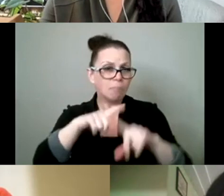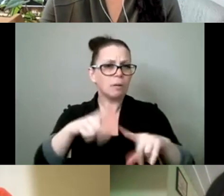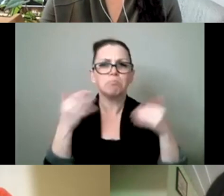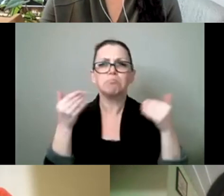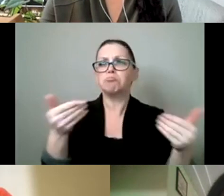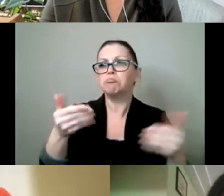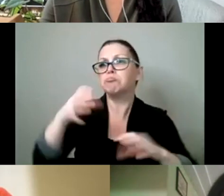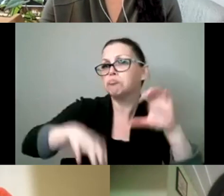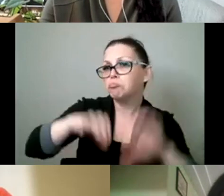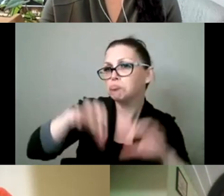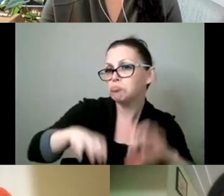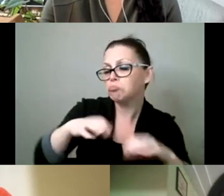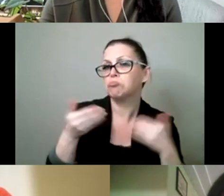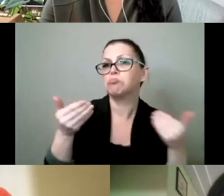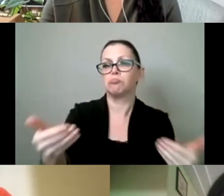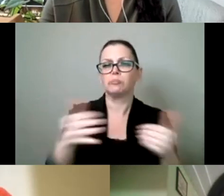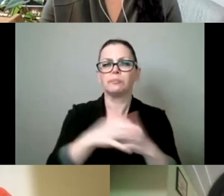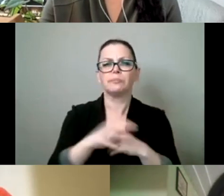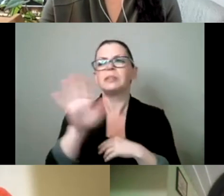We have about